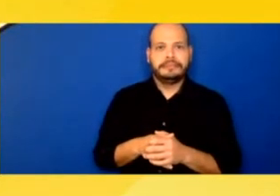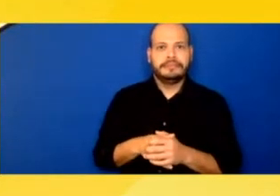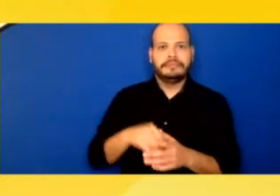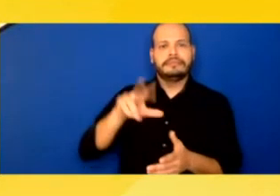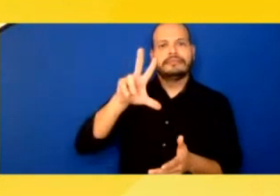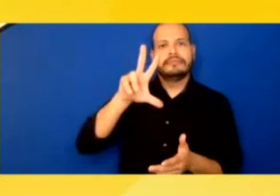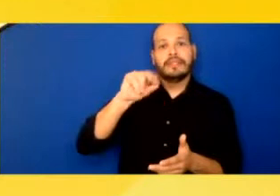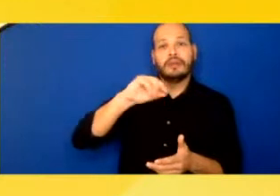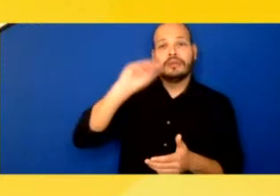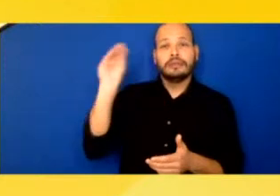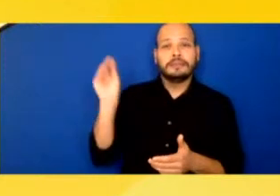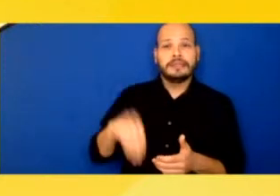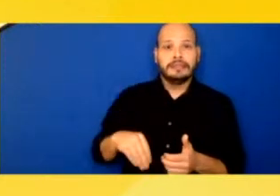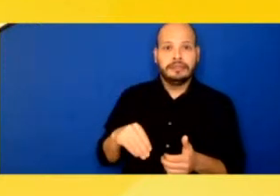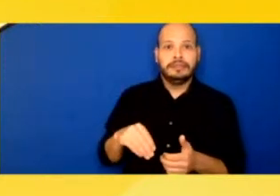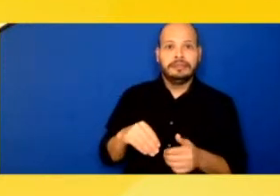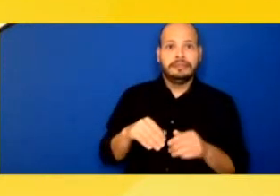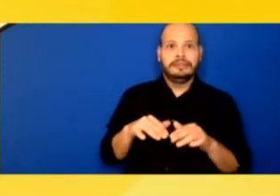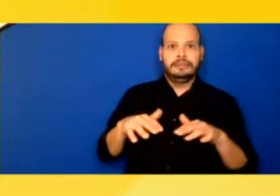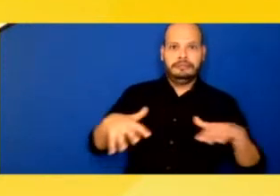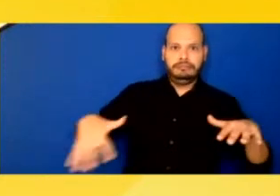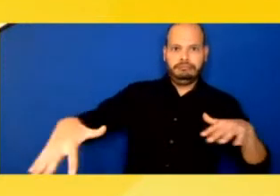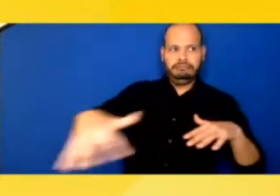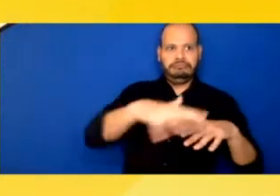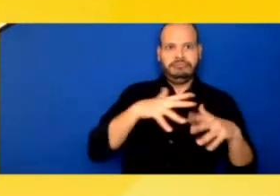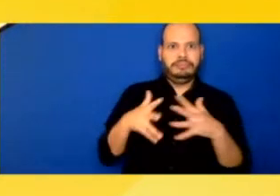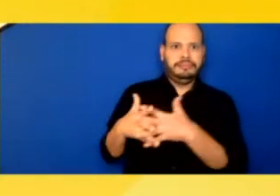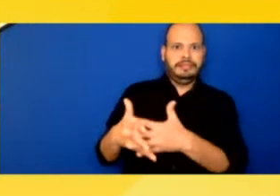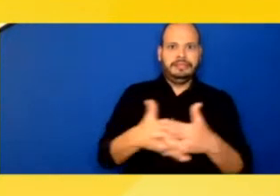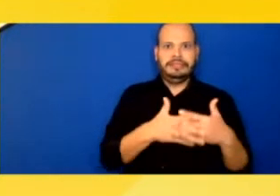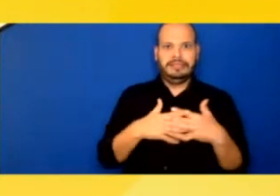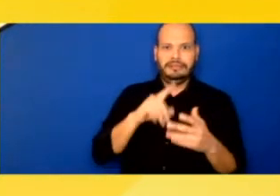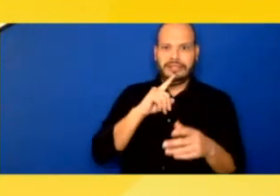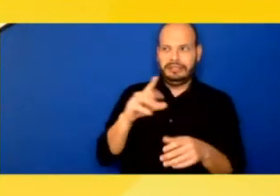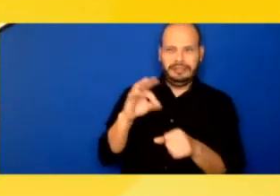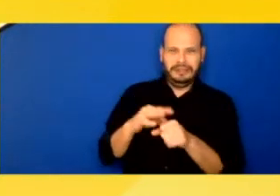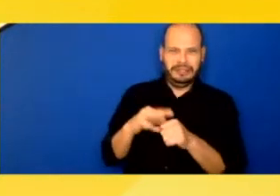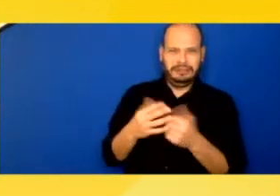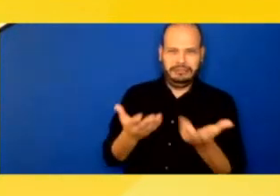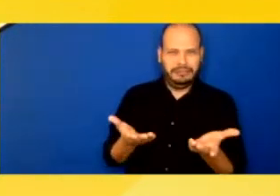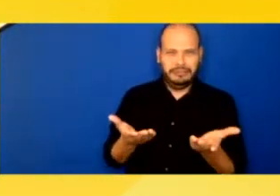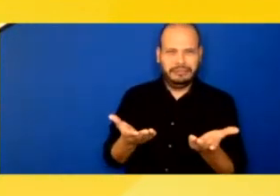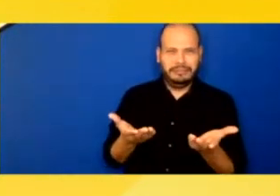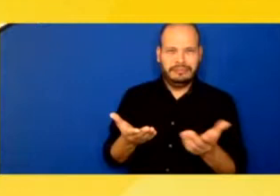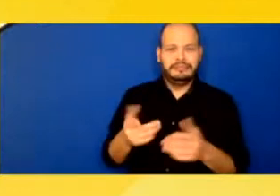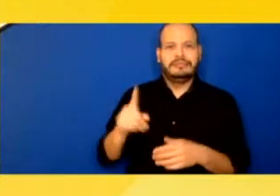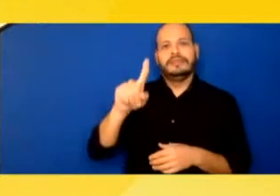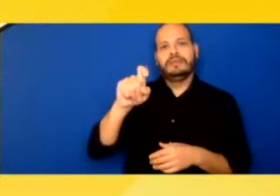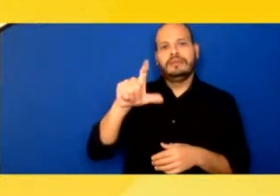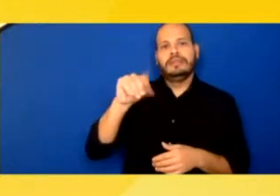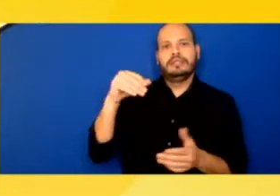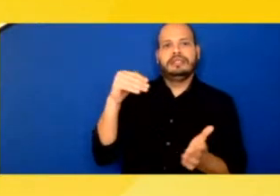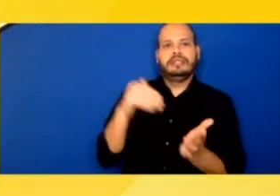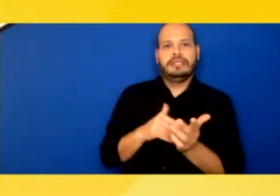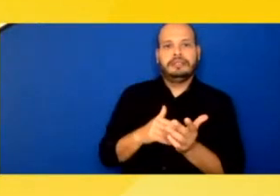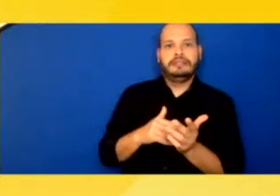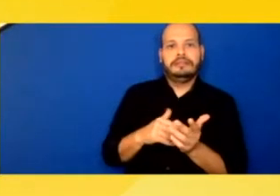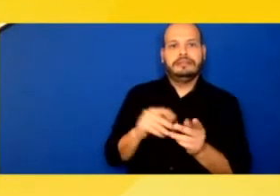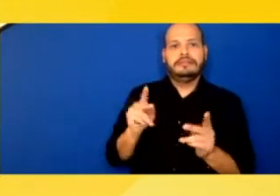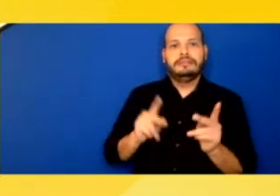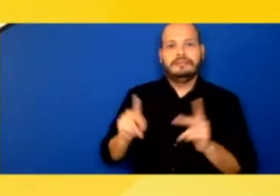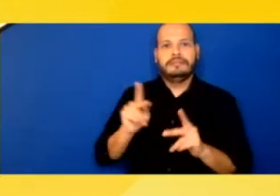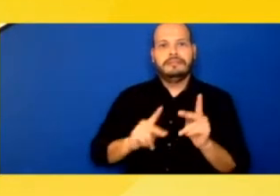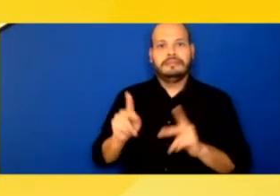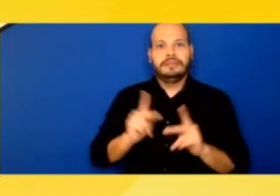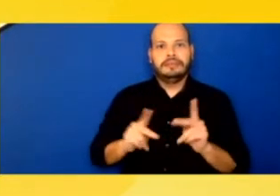920,000 poor and low wealth people did not vote. And he only won by 1,700 votes per county. My